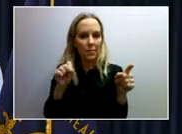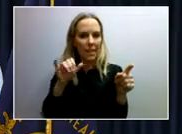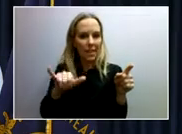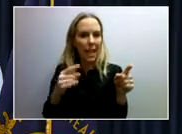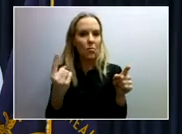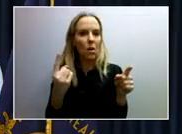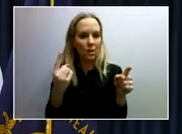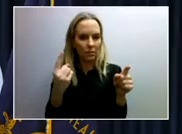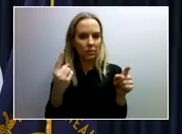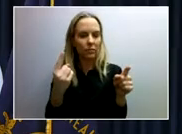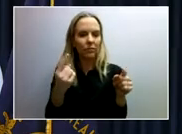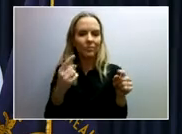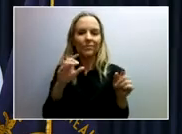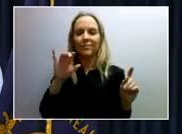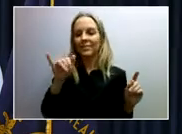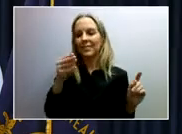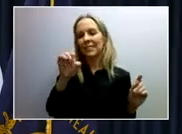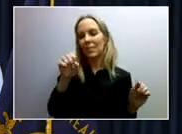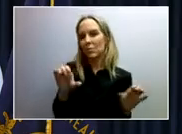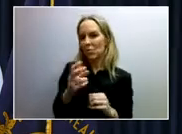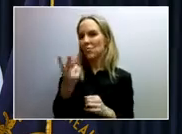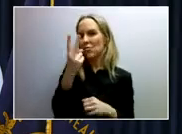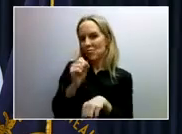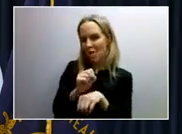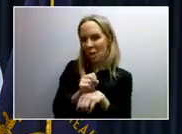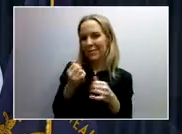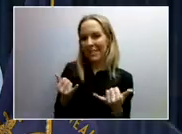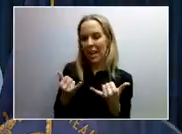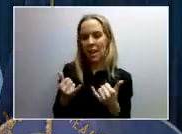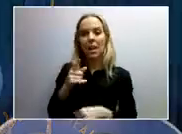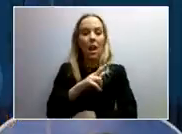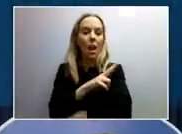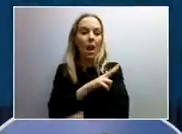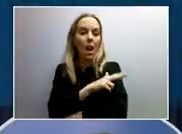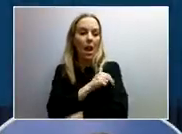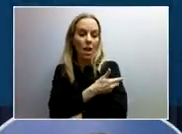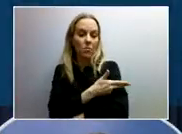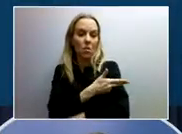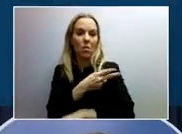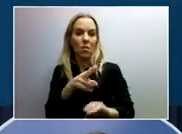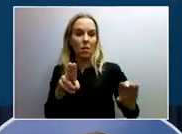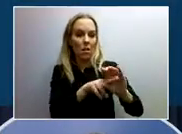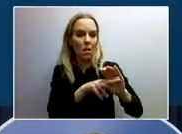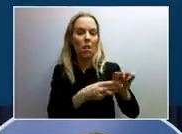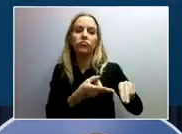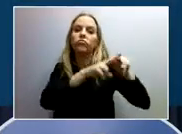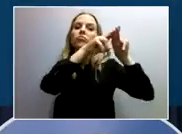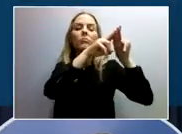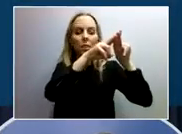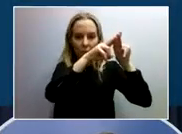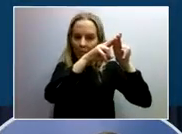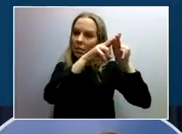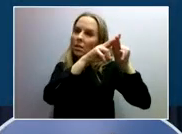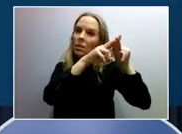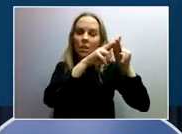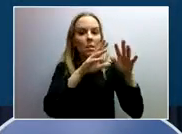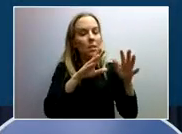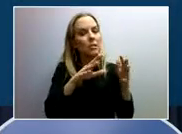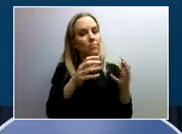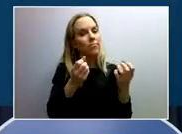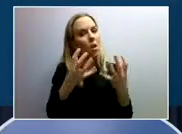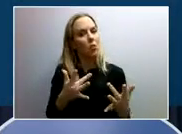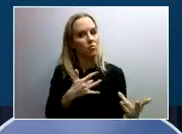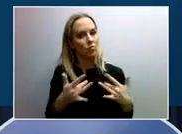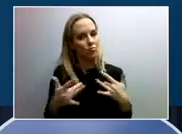He's doing 2 jobs today. As you can see, hospitalizations going up. There is real cause for concern that